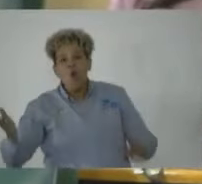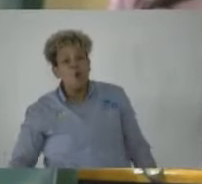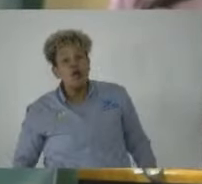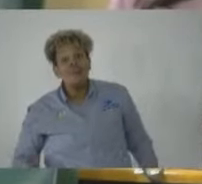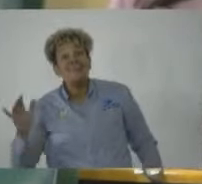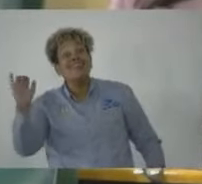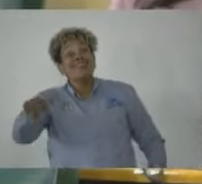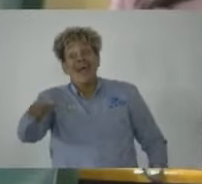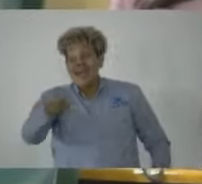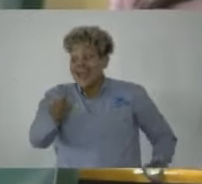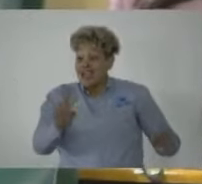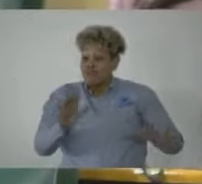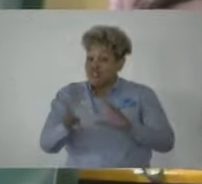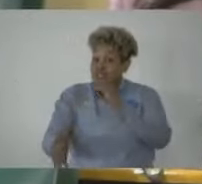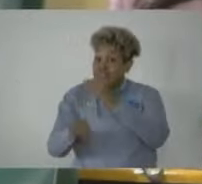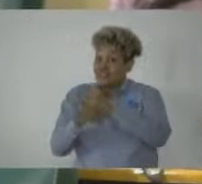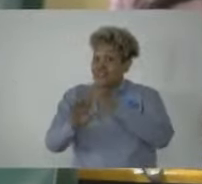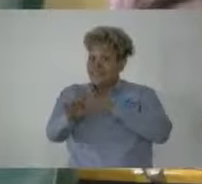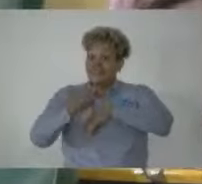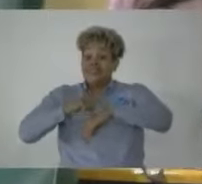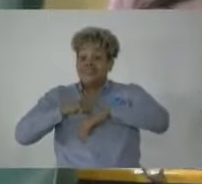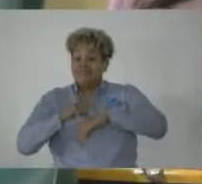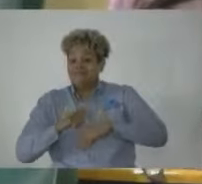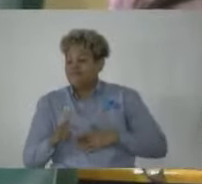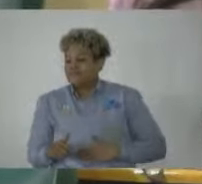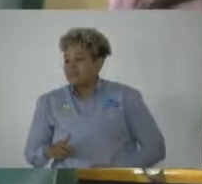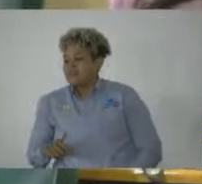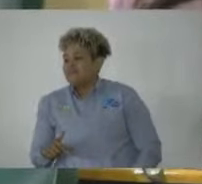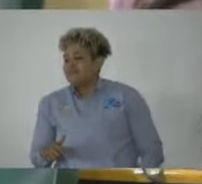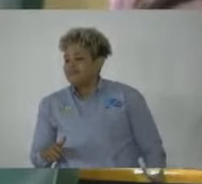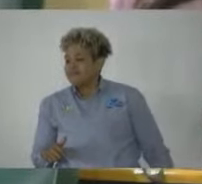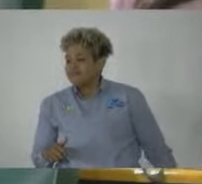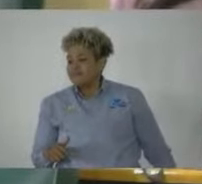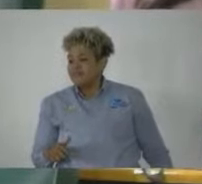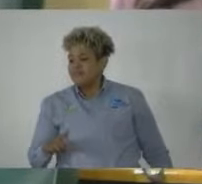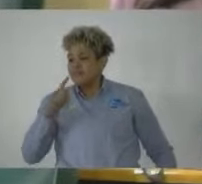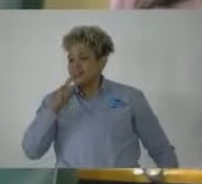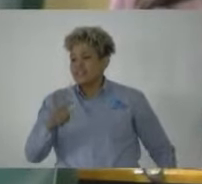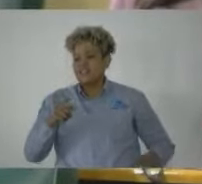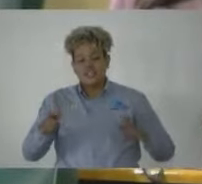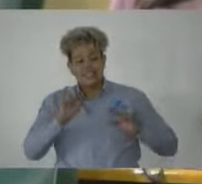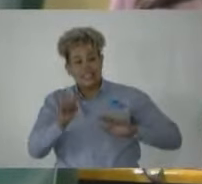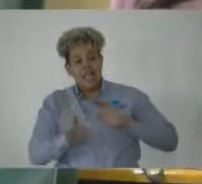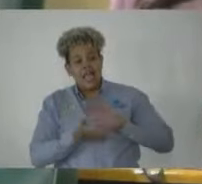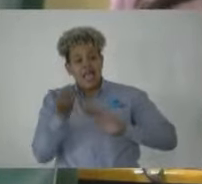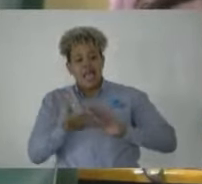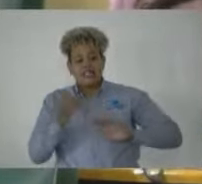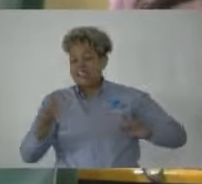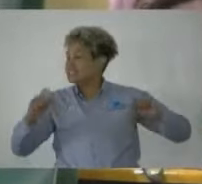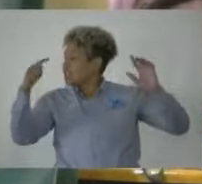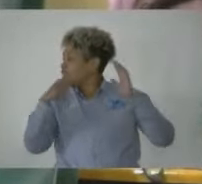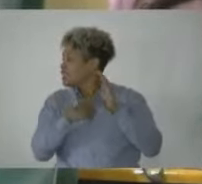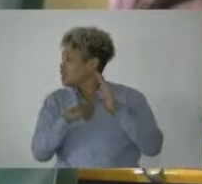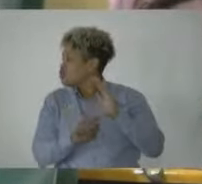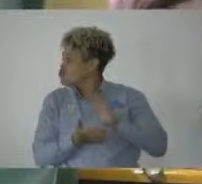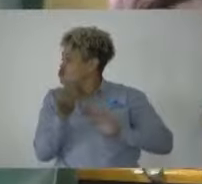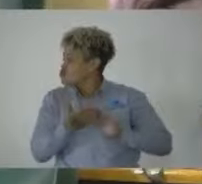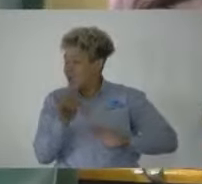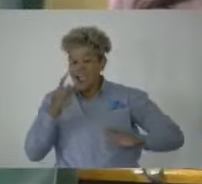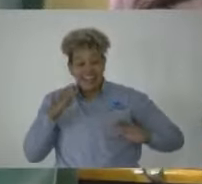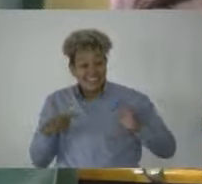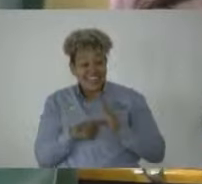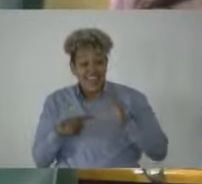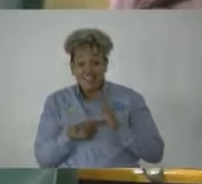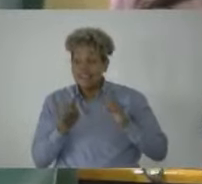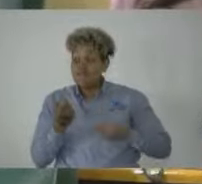That administration, Madam Speaker, put up a chart with the deficits, ran large deficits for